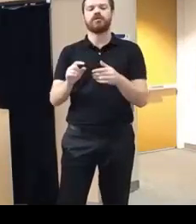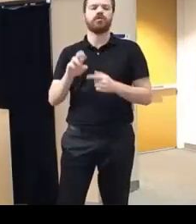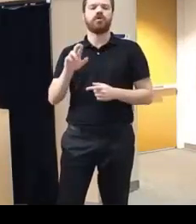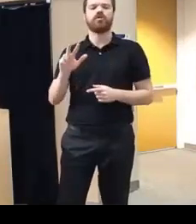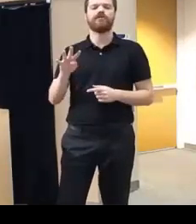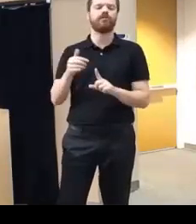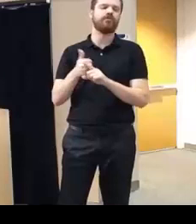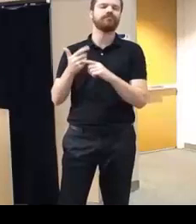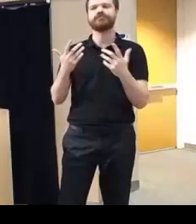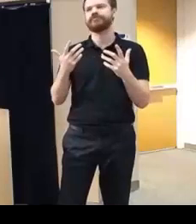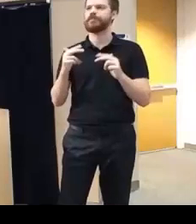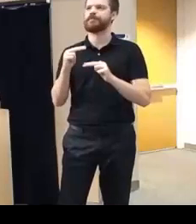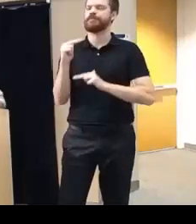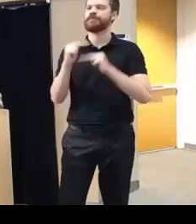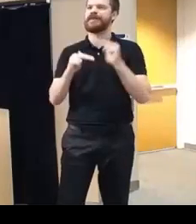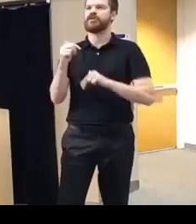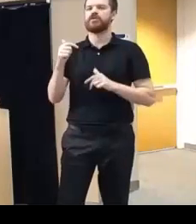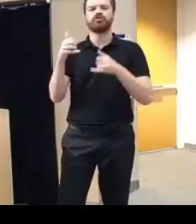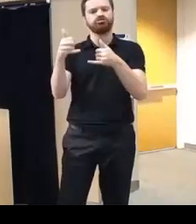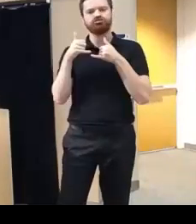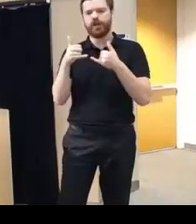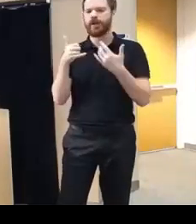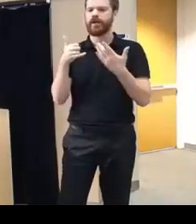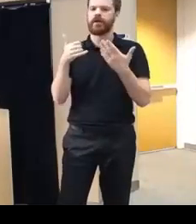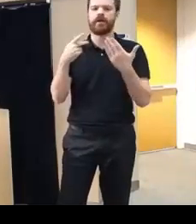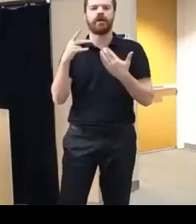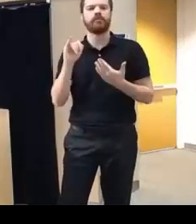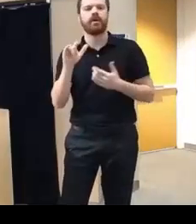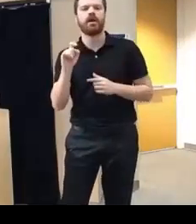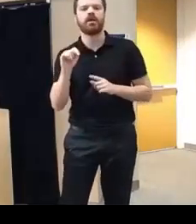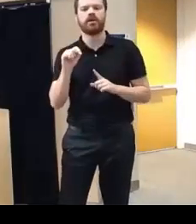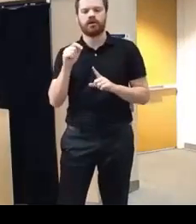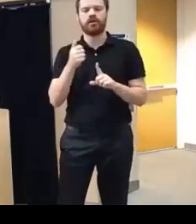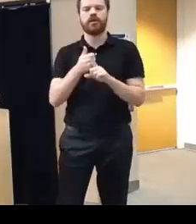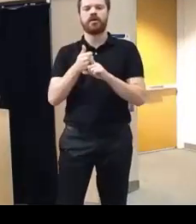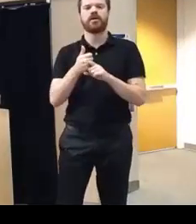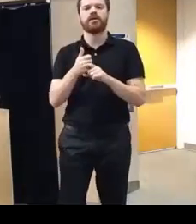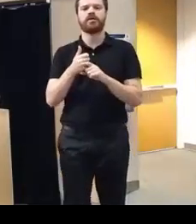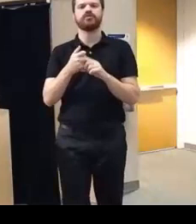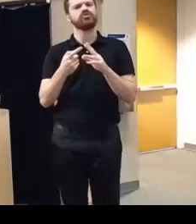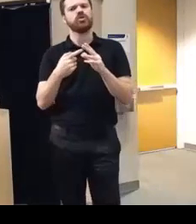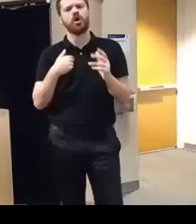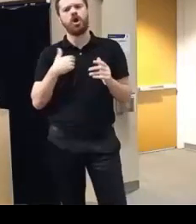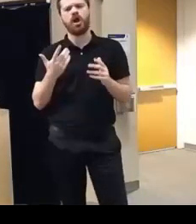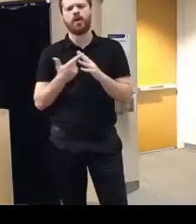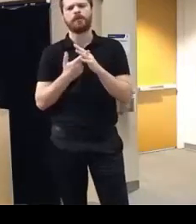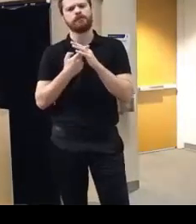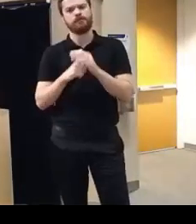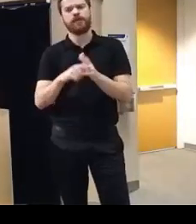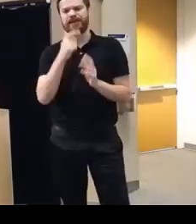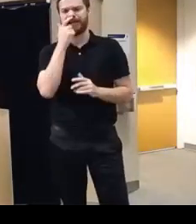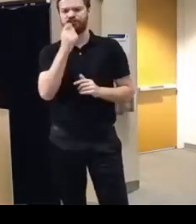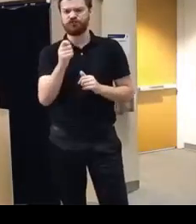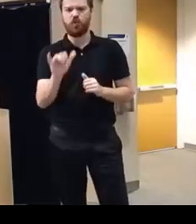of building grant pilot work that kind of moved from that really, I started really getting interested in this idea